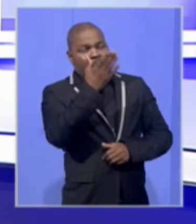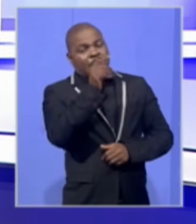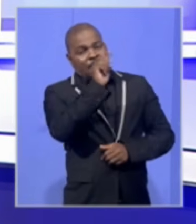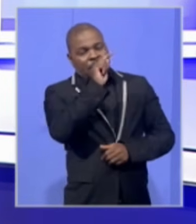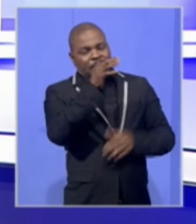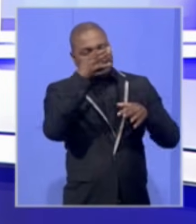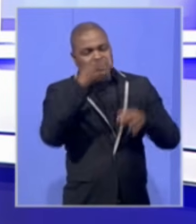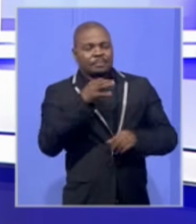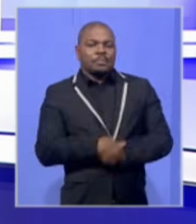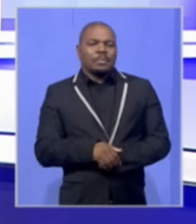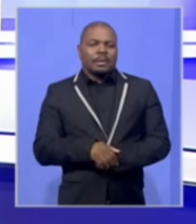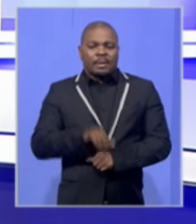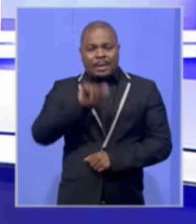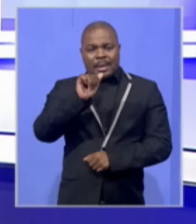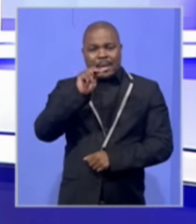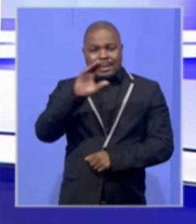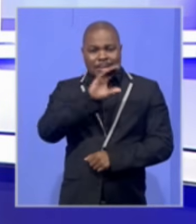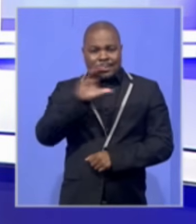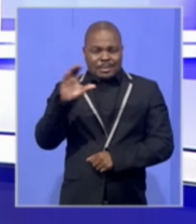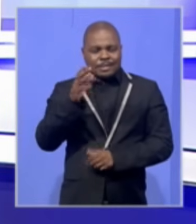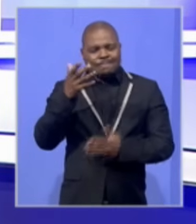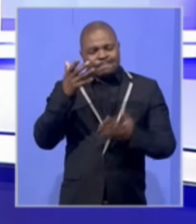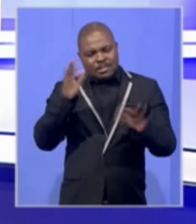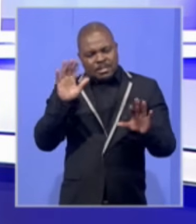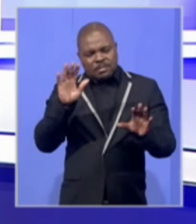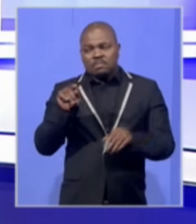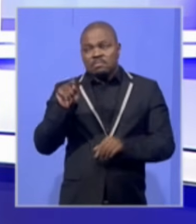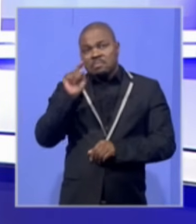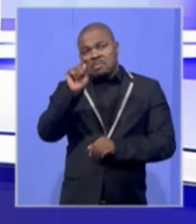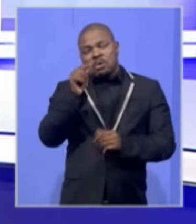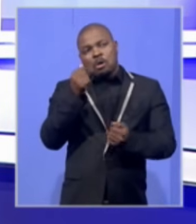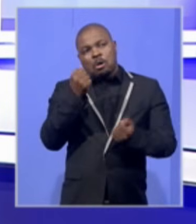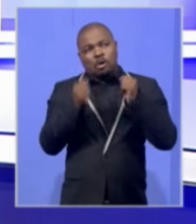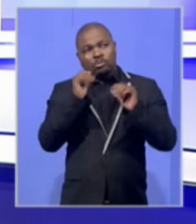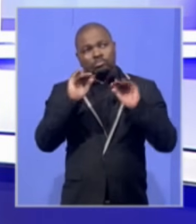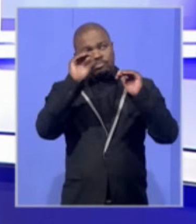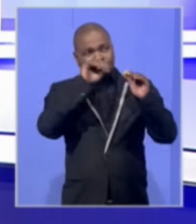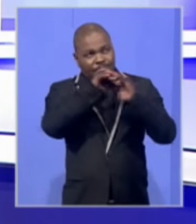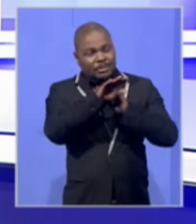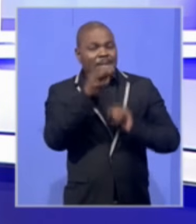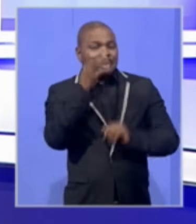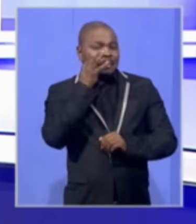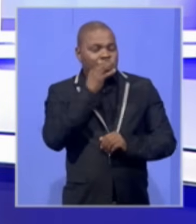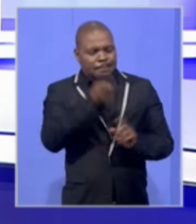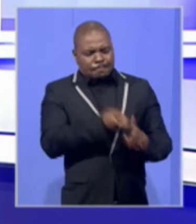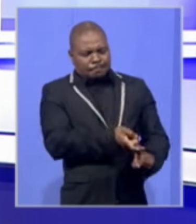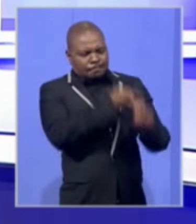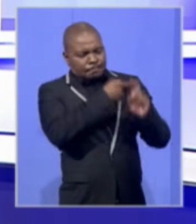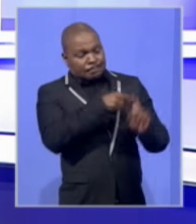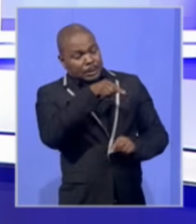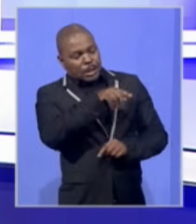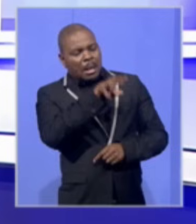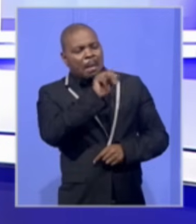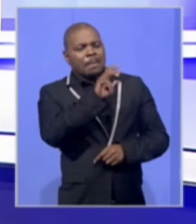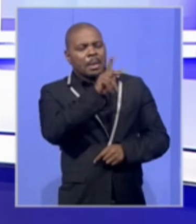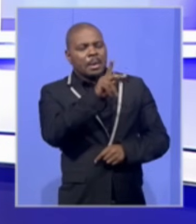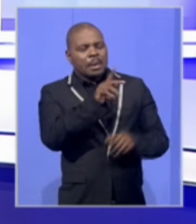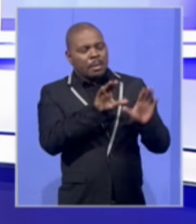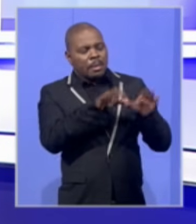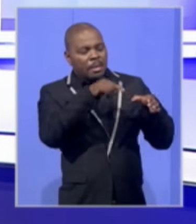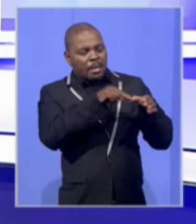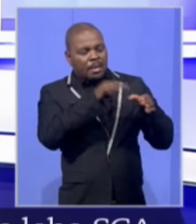katlholo. ANC e kgolagantse le kgotlatshekelo-kgolo e ikuela gore e iletse lekoko le le sa tswang go tlhamiwa la